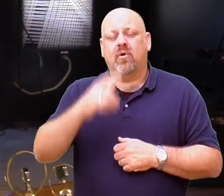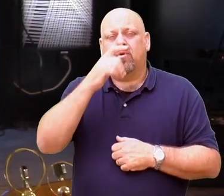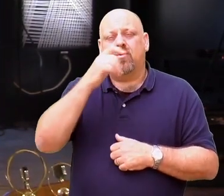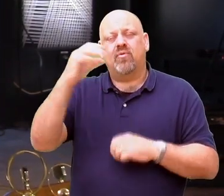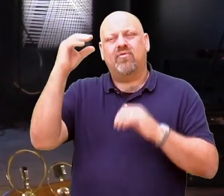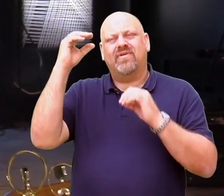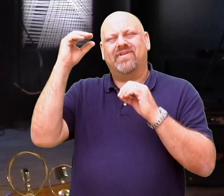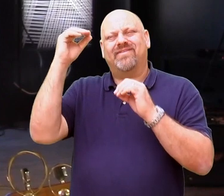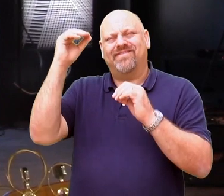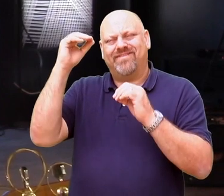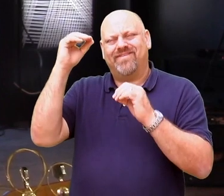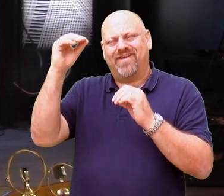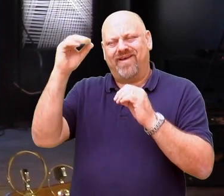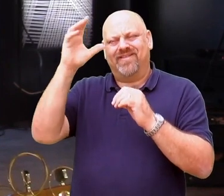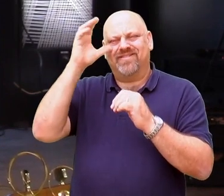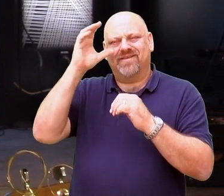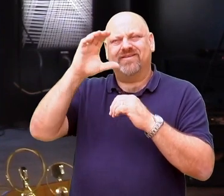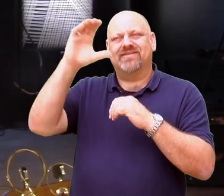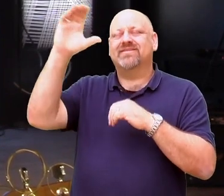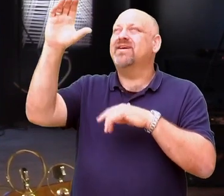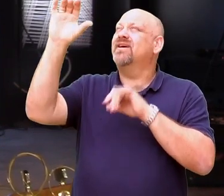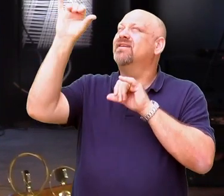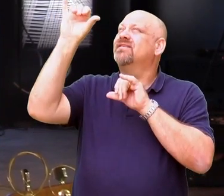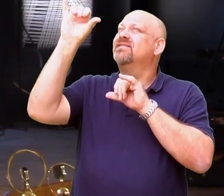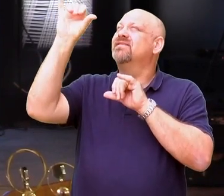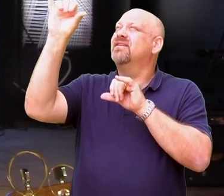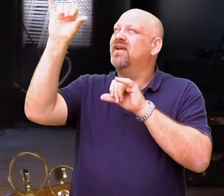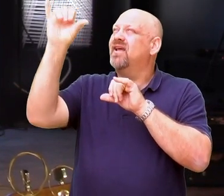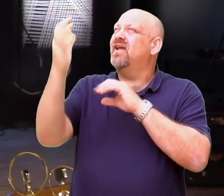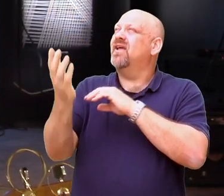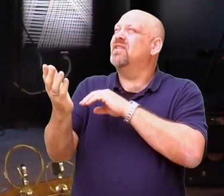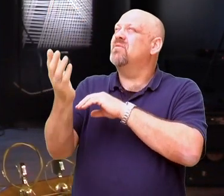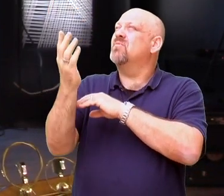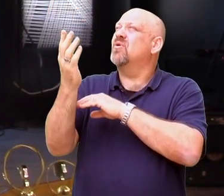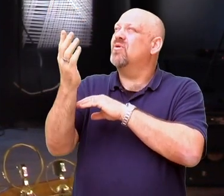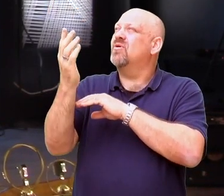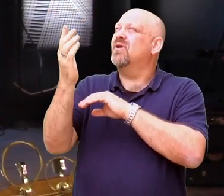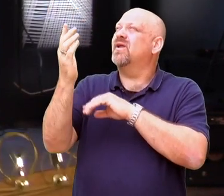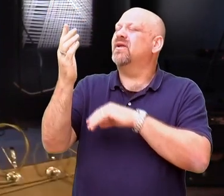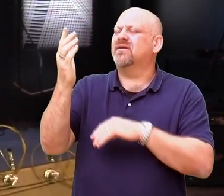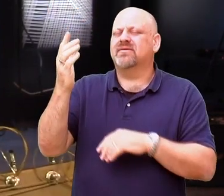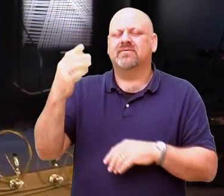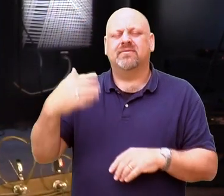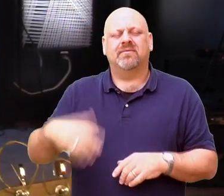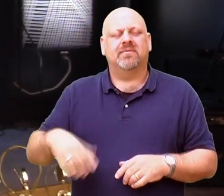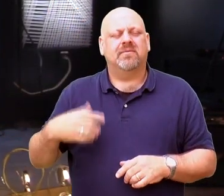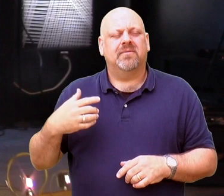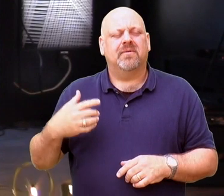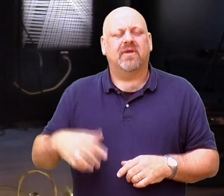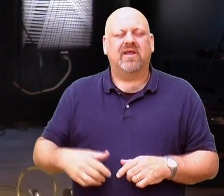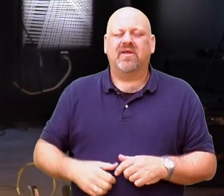For who taught the sun where to stand in the morning?